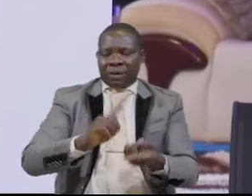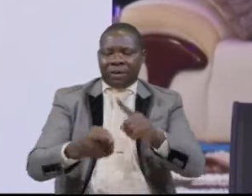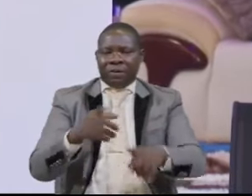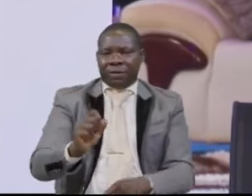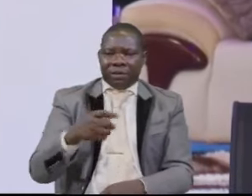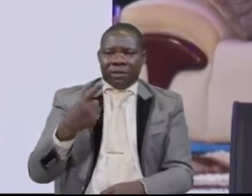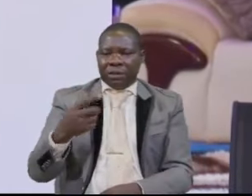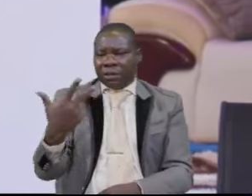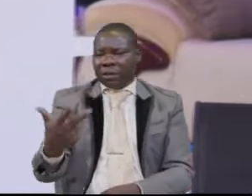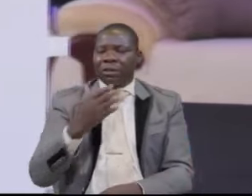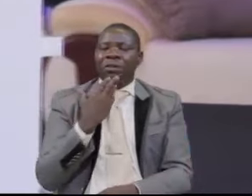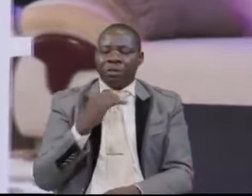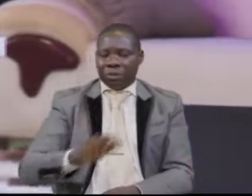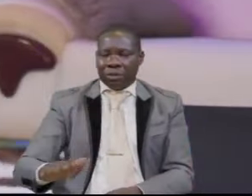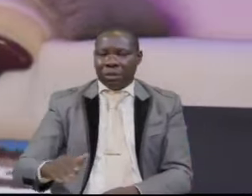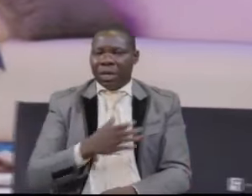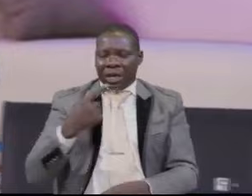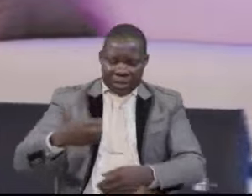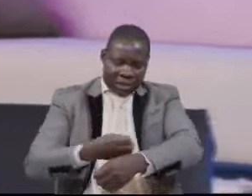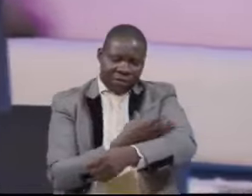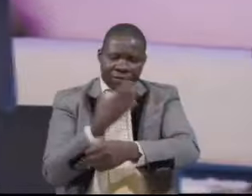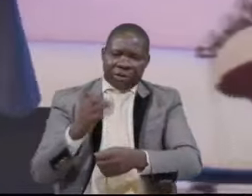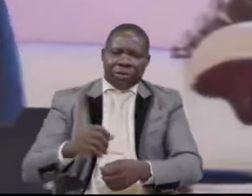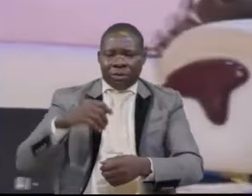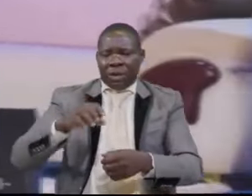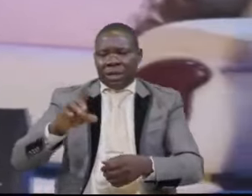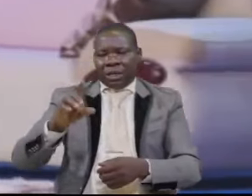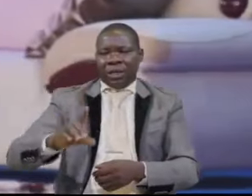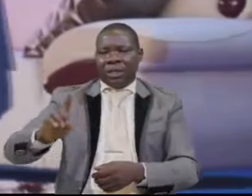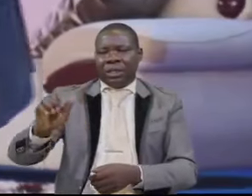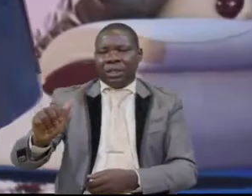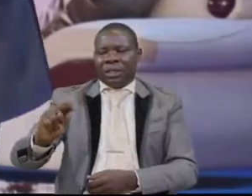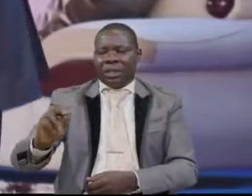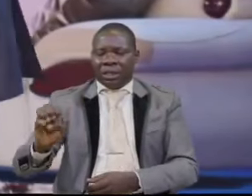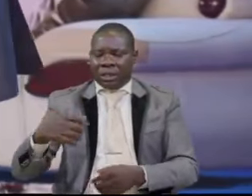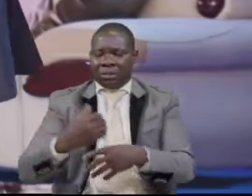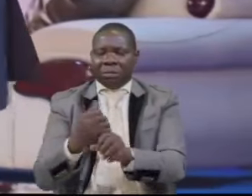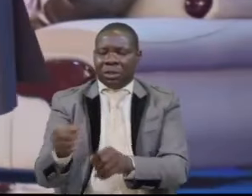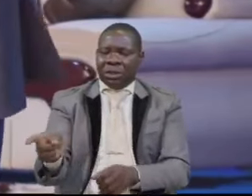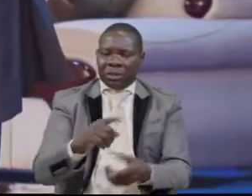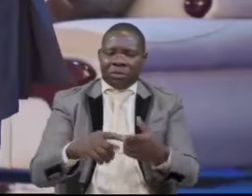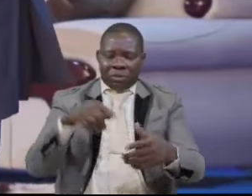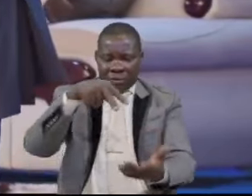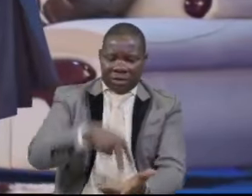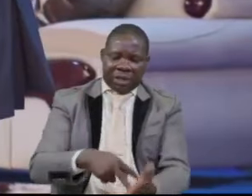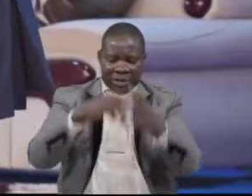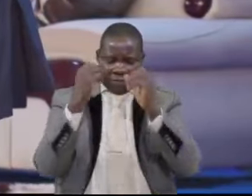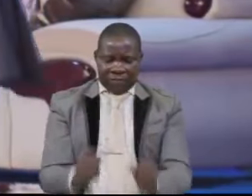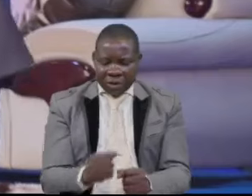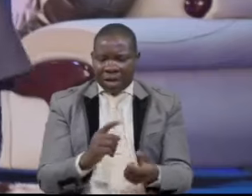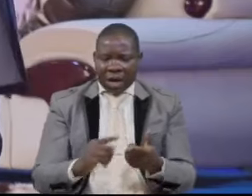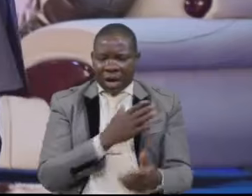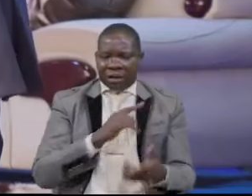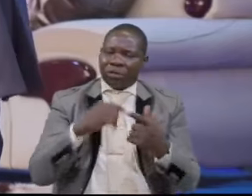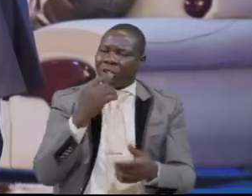the influence of Daniel made them to stand firm and to say, our God is able. He